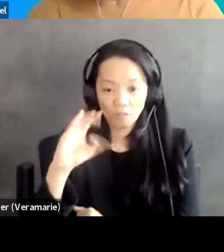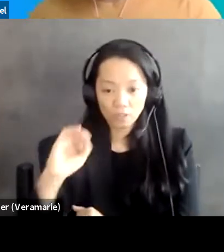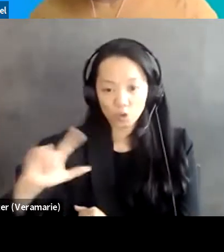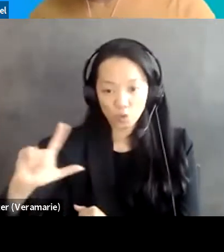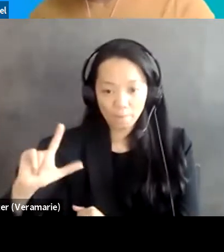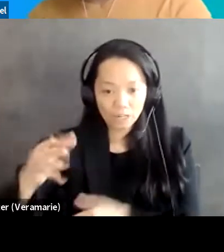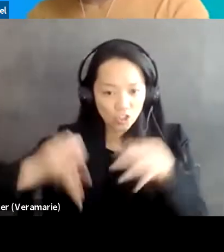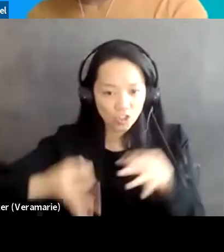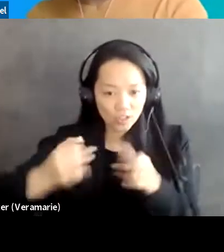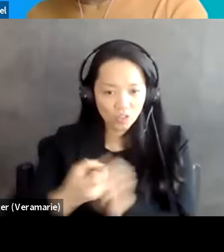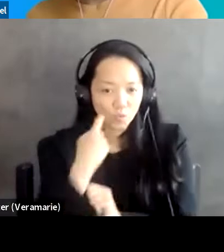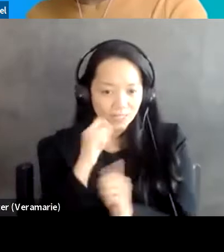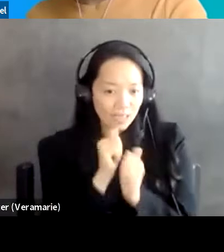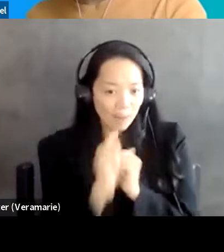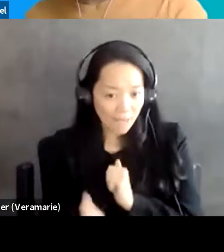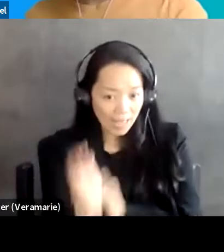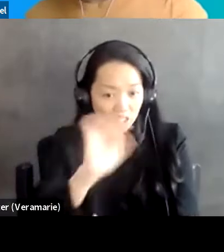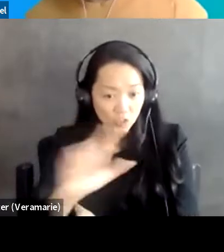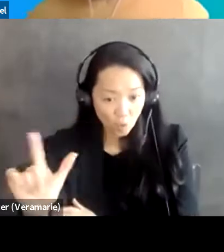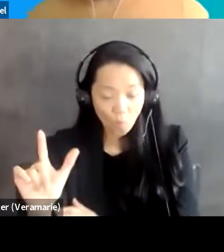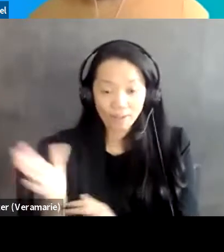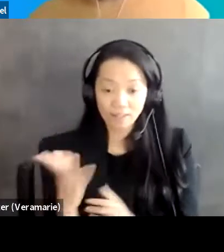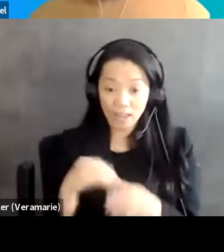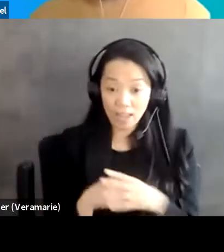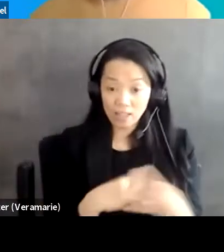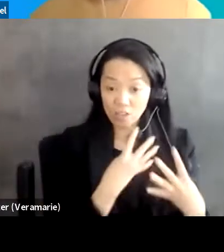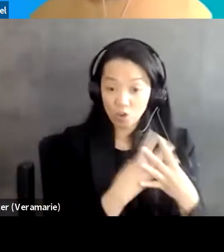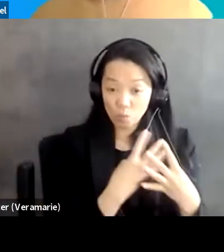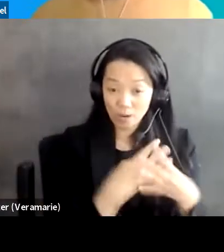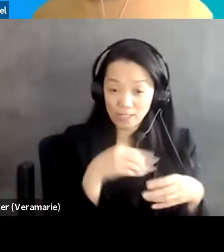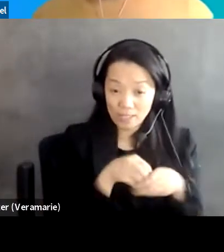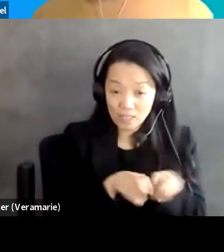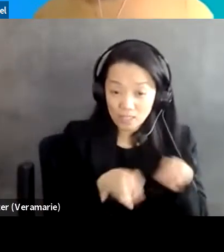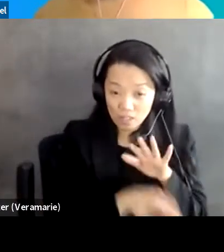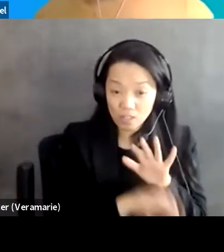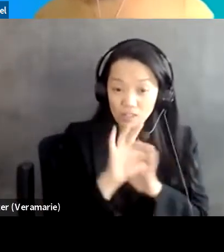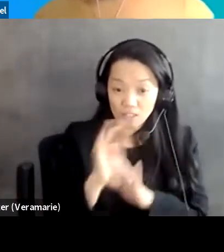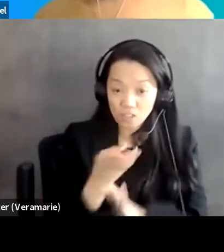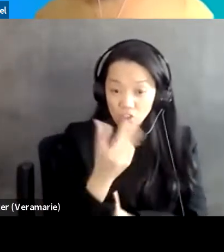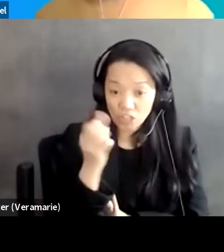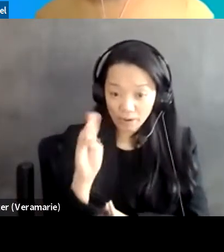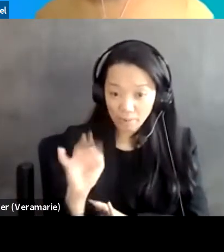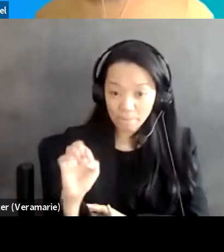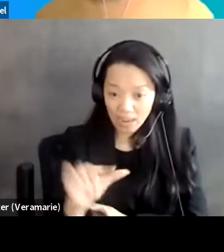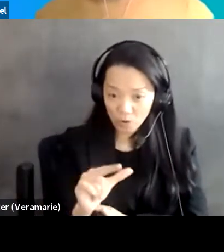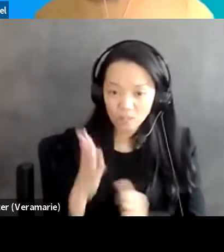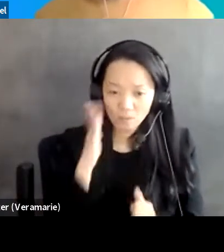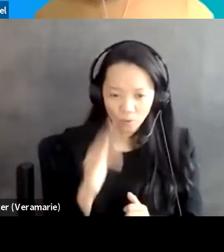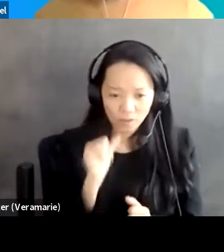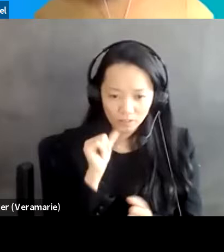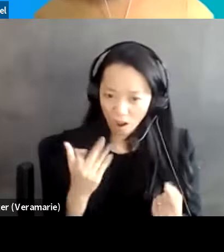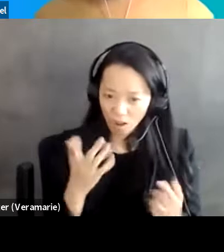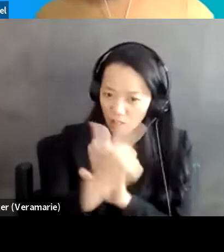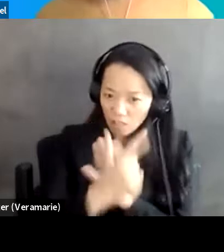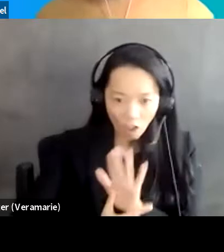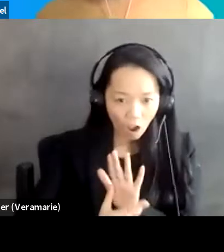that recently passed in Illinois, and into prison gerrymandering was a part of that. However, that law will not take effect